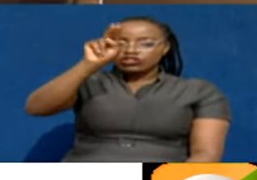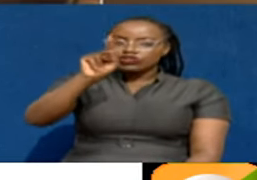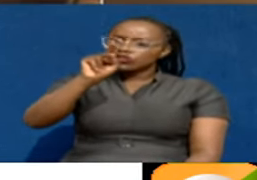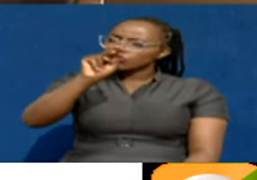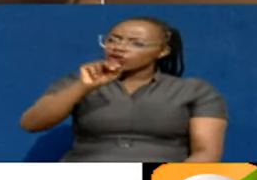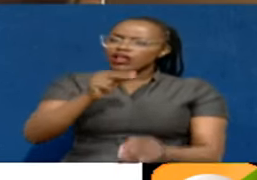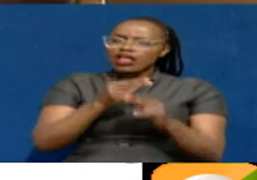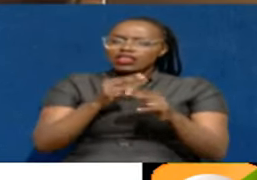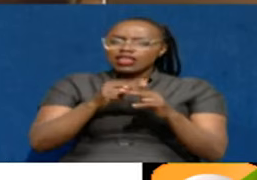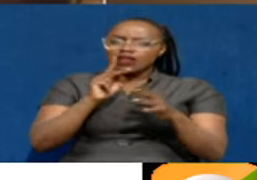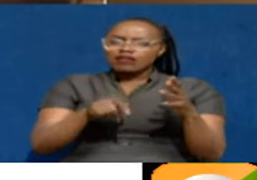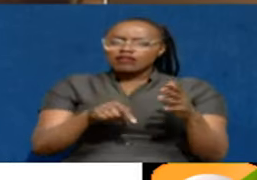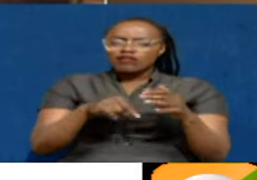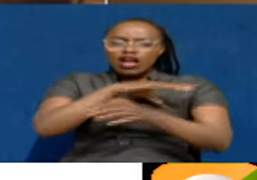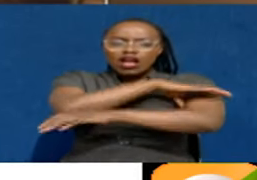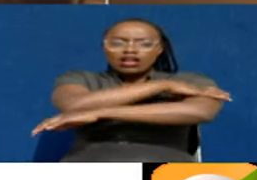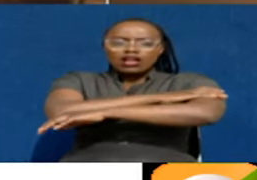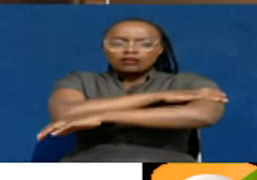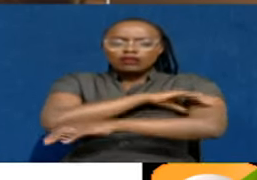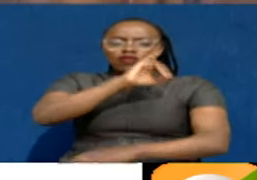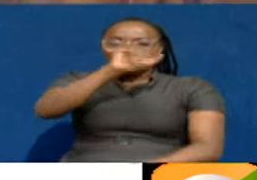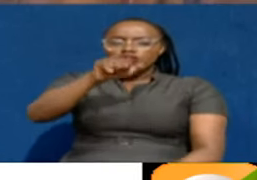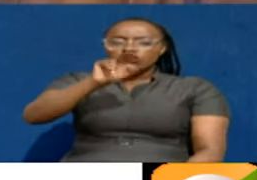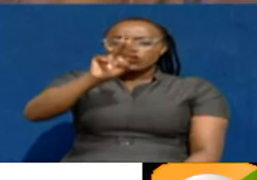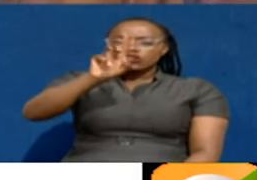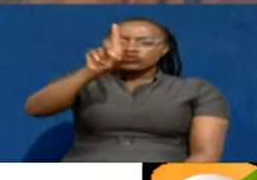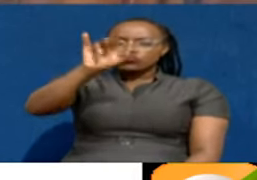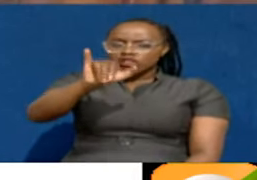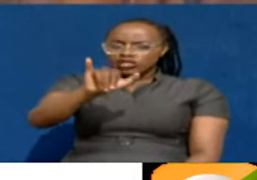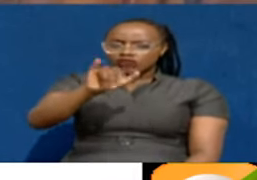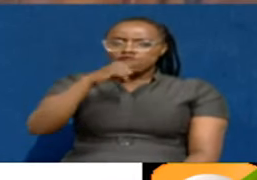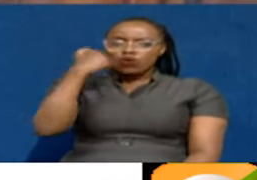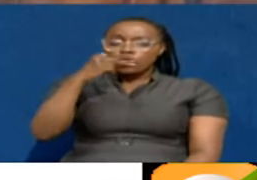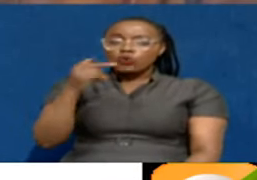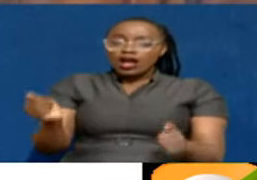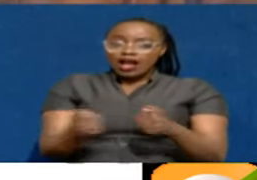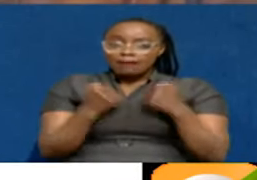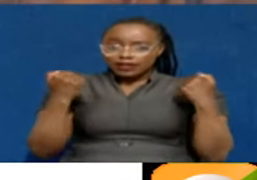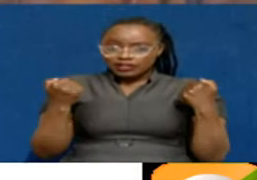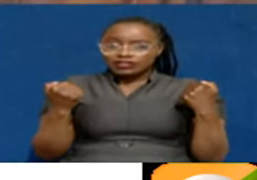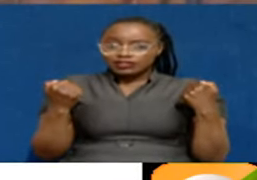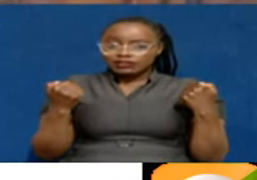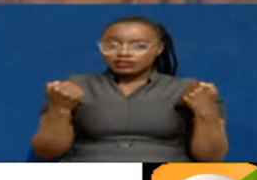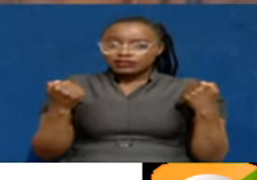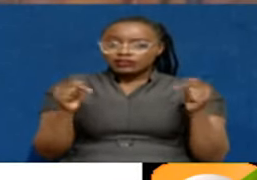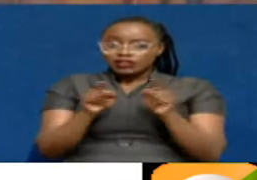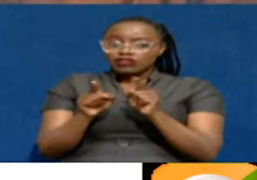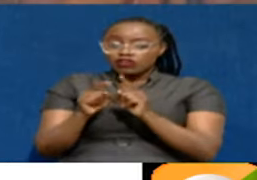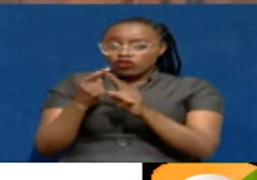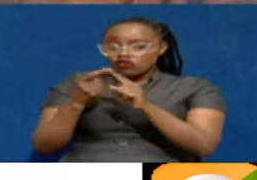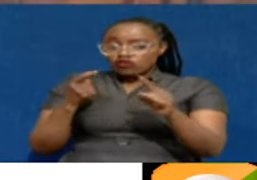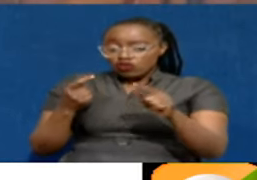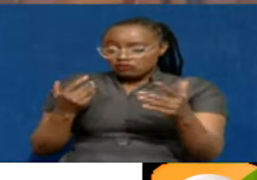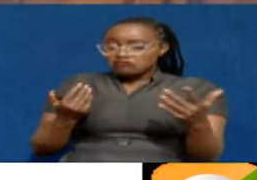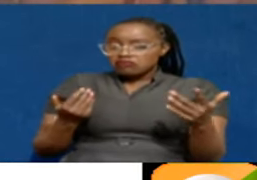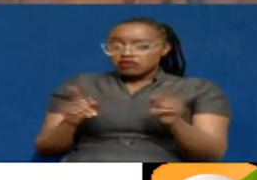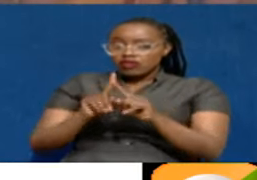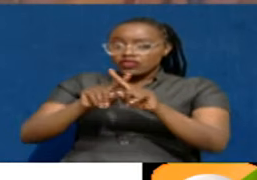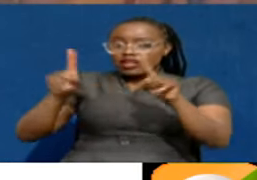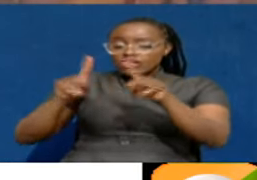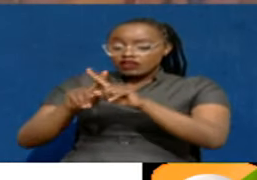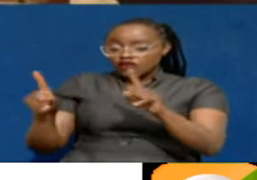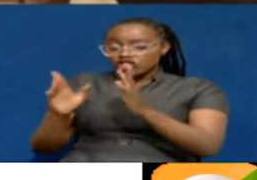was named Captain Judy Angaine, who happened, according to